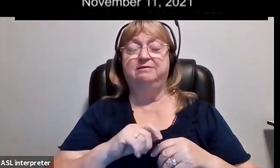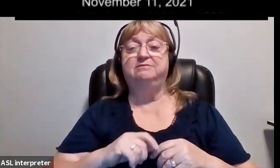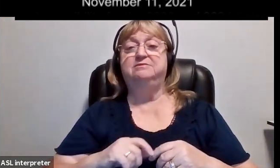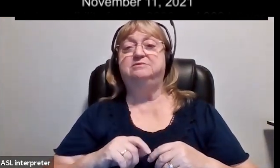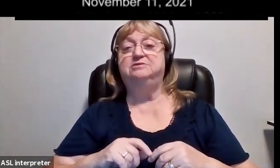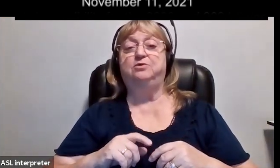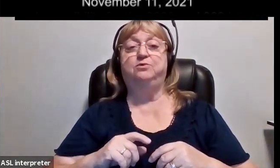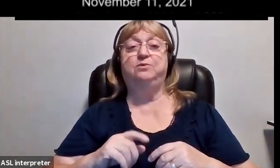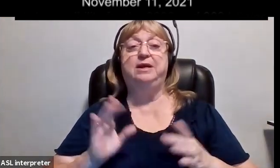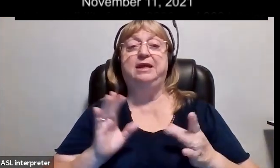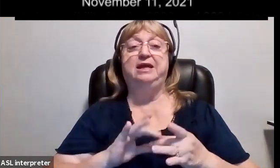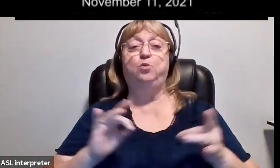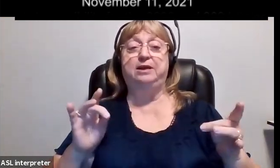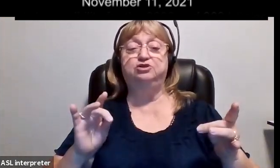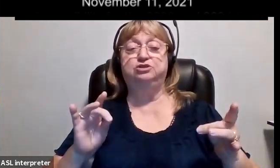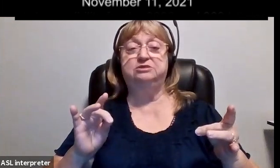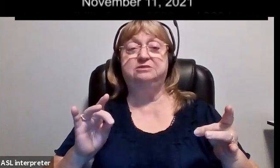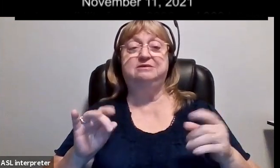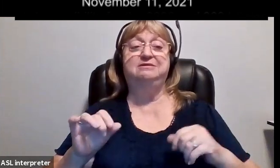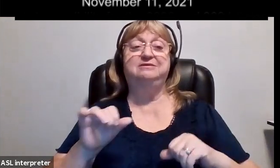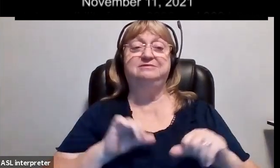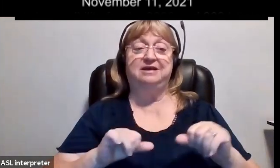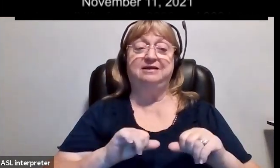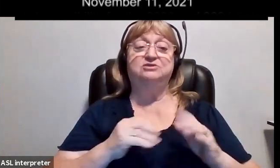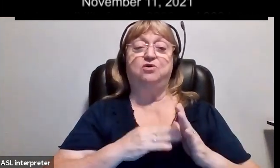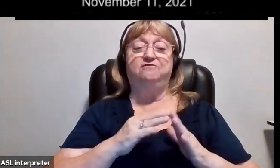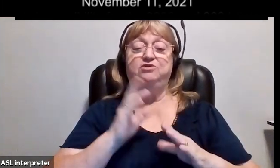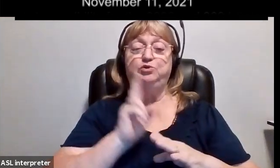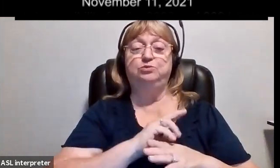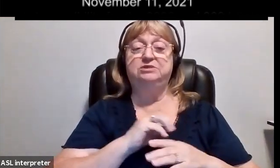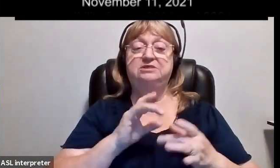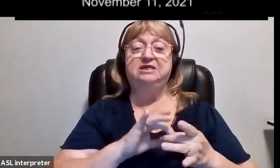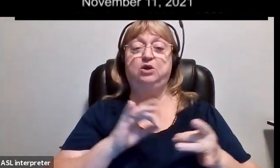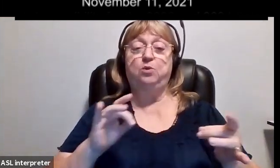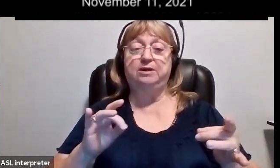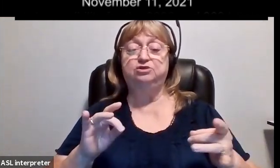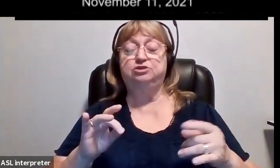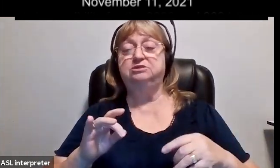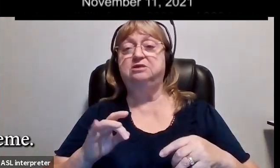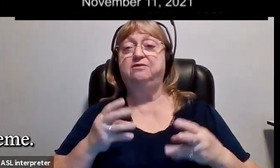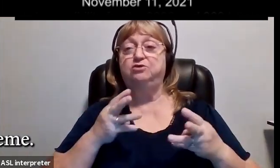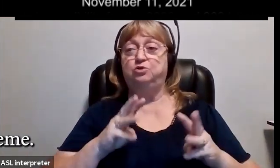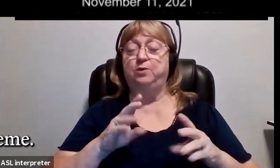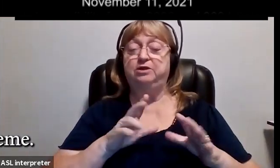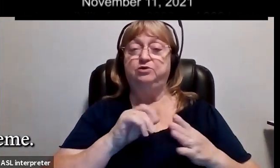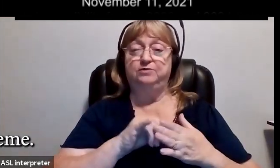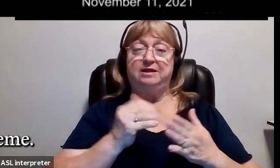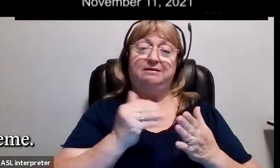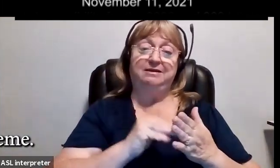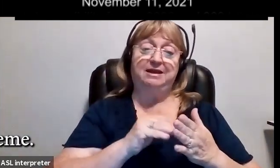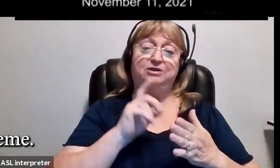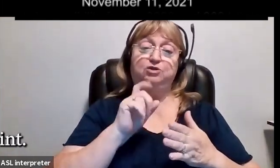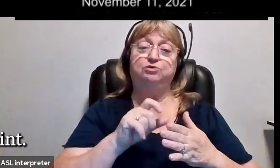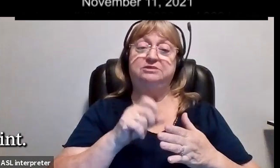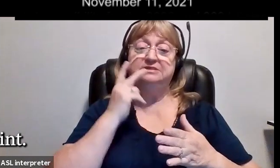to equations. Sciences often have equations. There are ways to do it. Again, you should see a